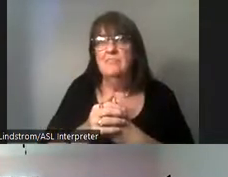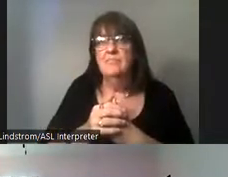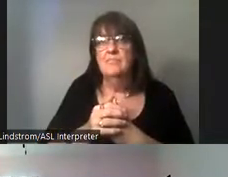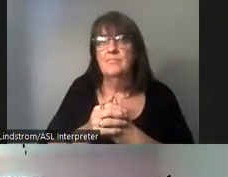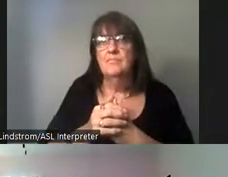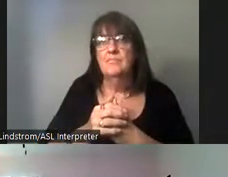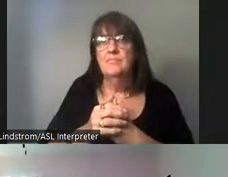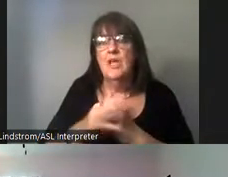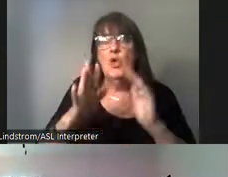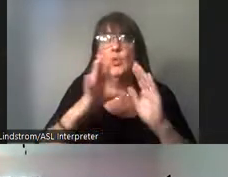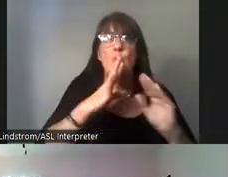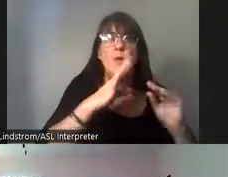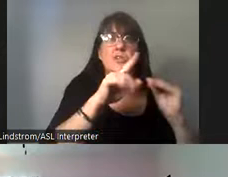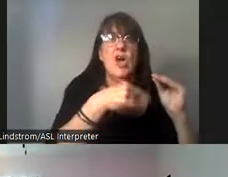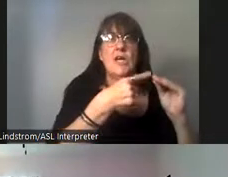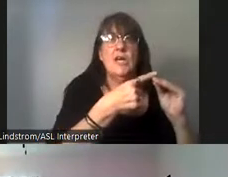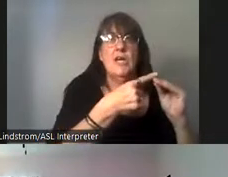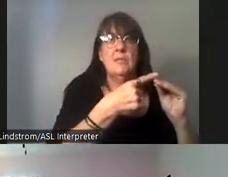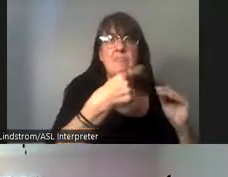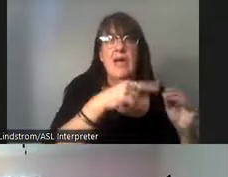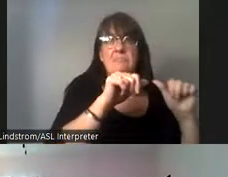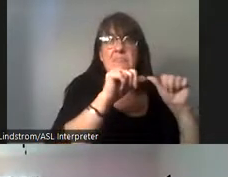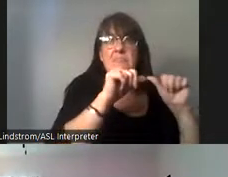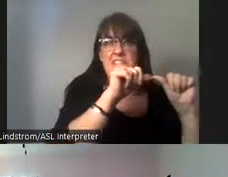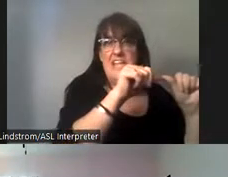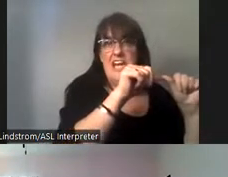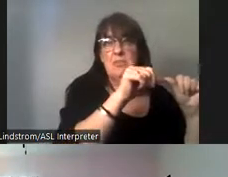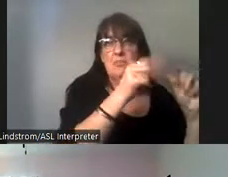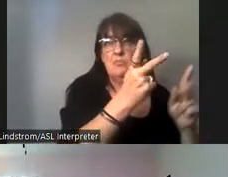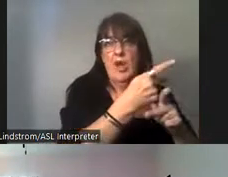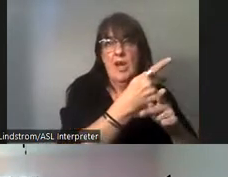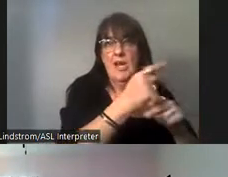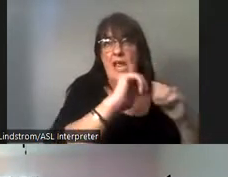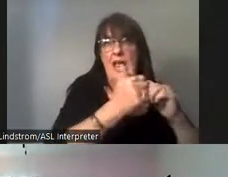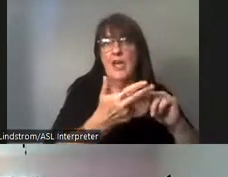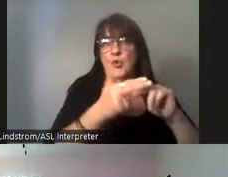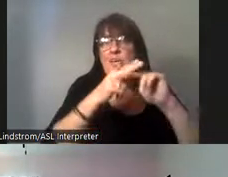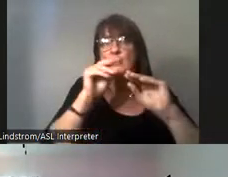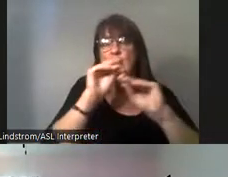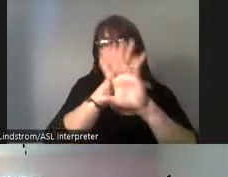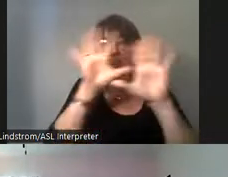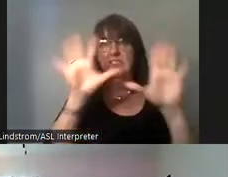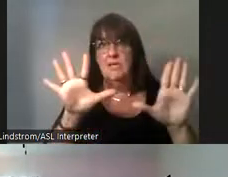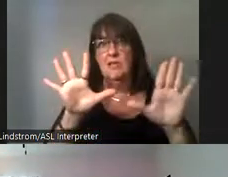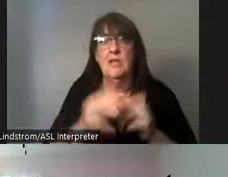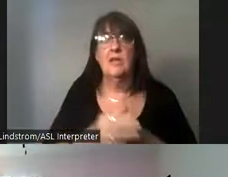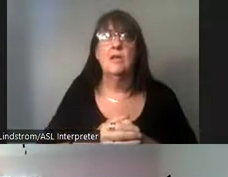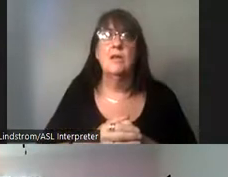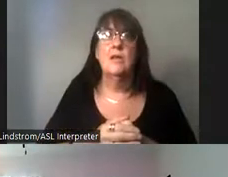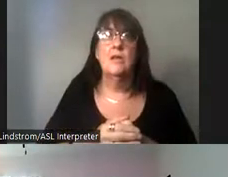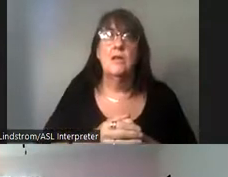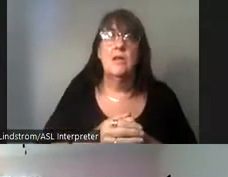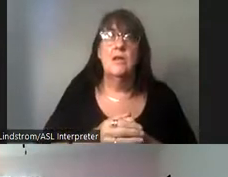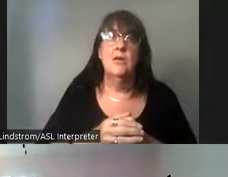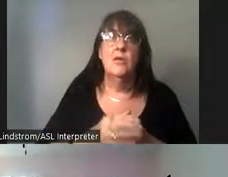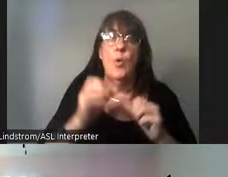like we were talking about, you know, sustainable products and all that. So how do we increase the visibility, the importance, or not importance, but the